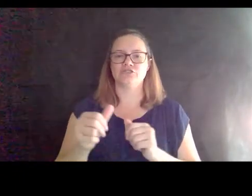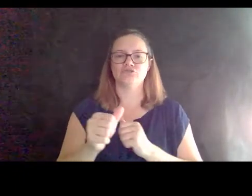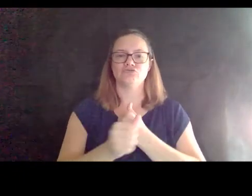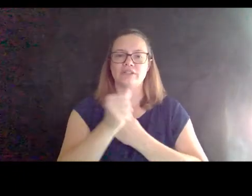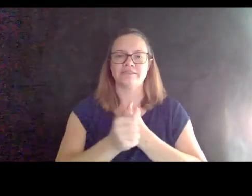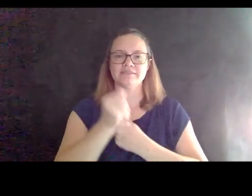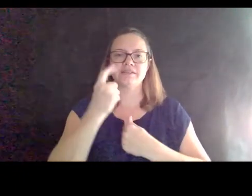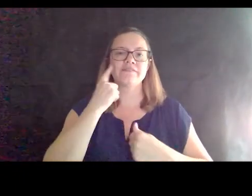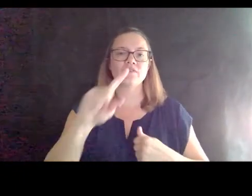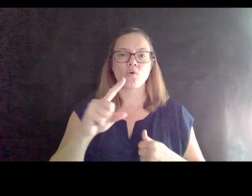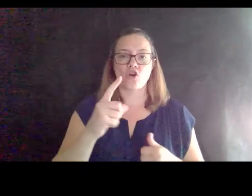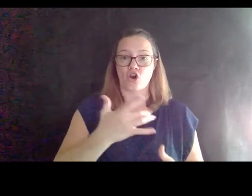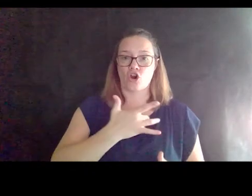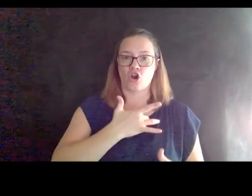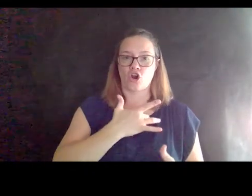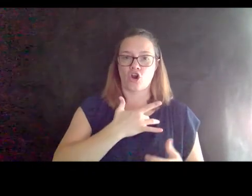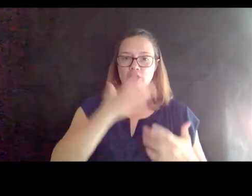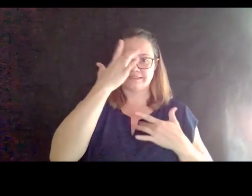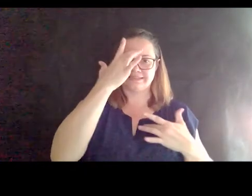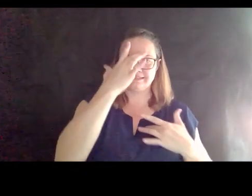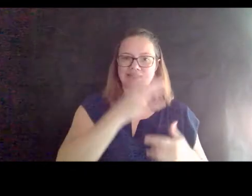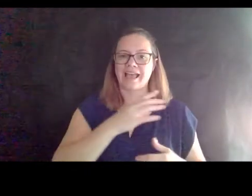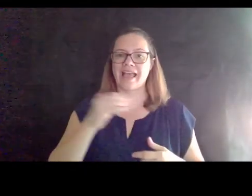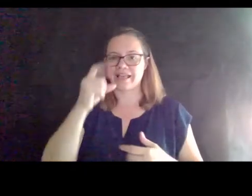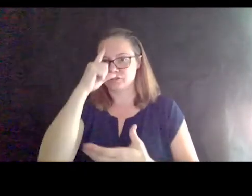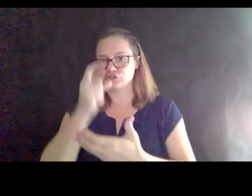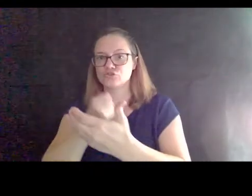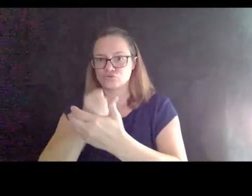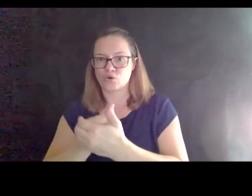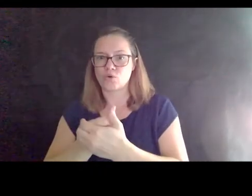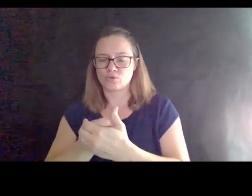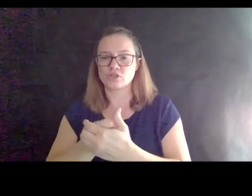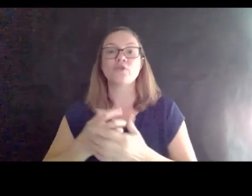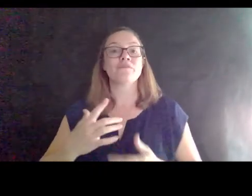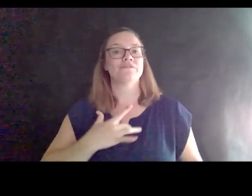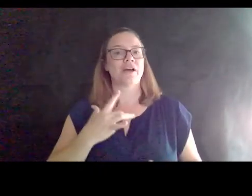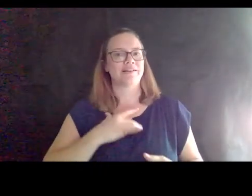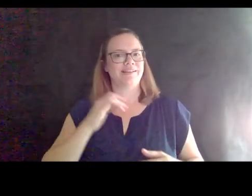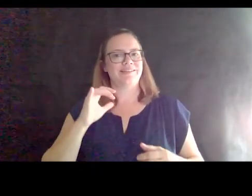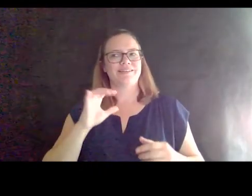and stroke. So finding that happy medium.